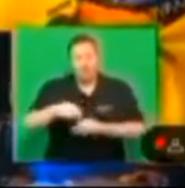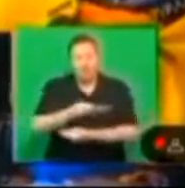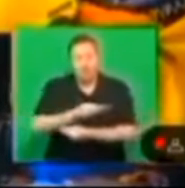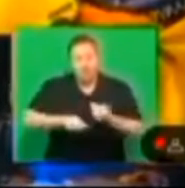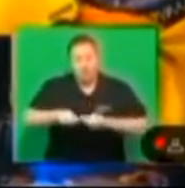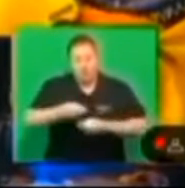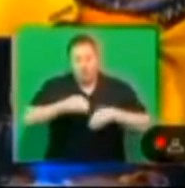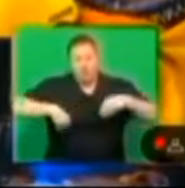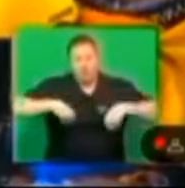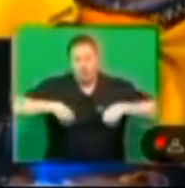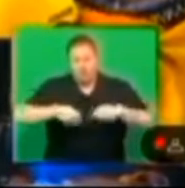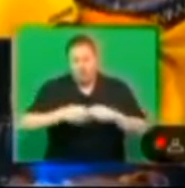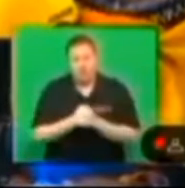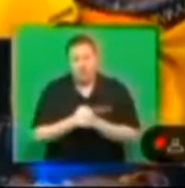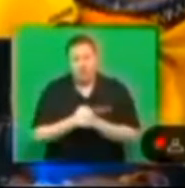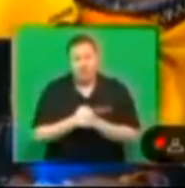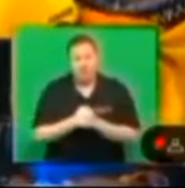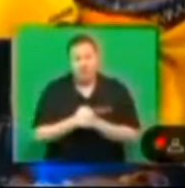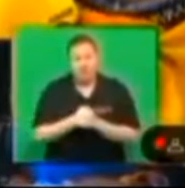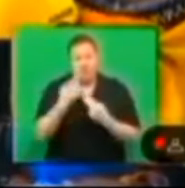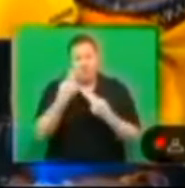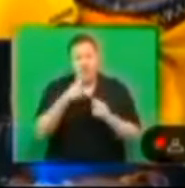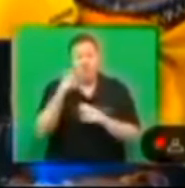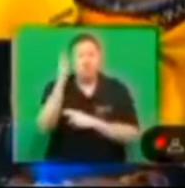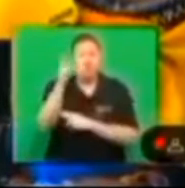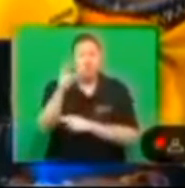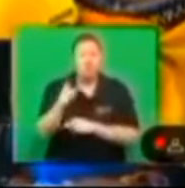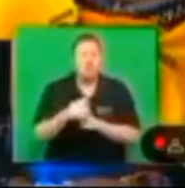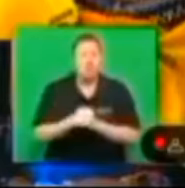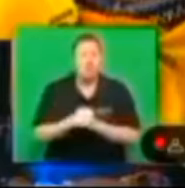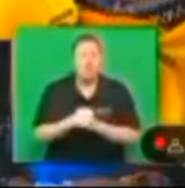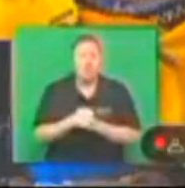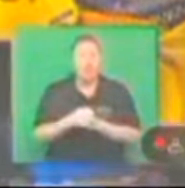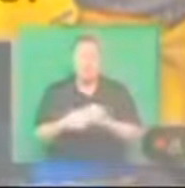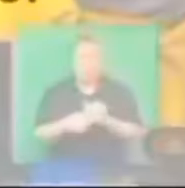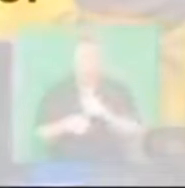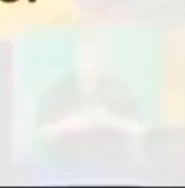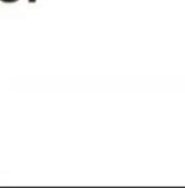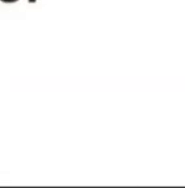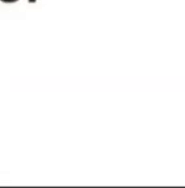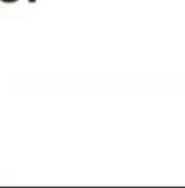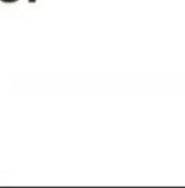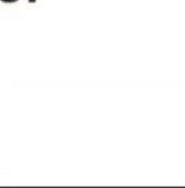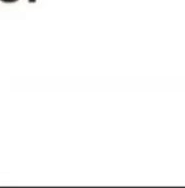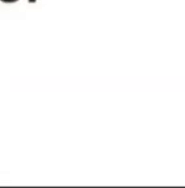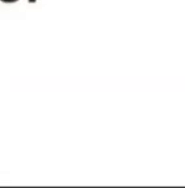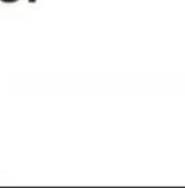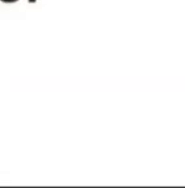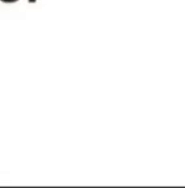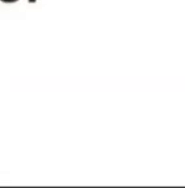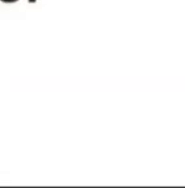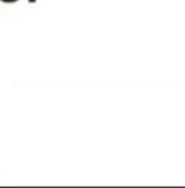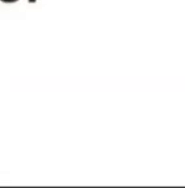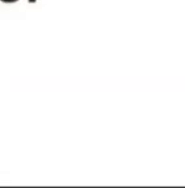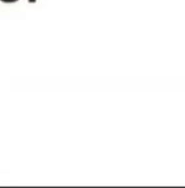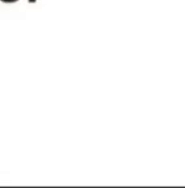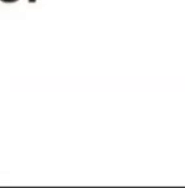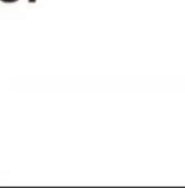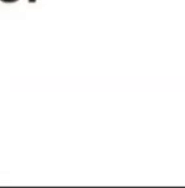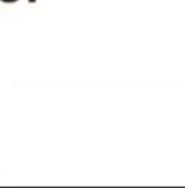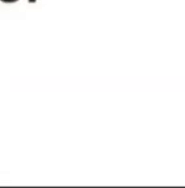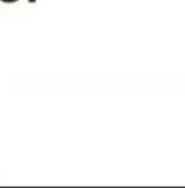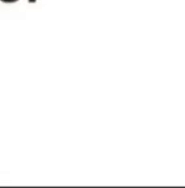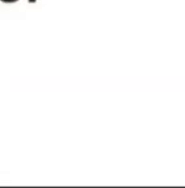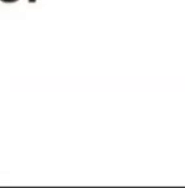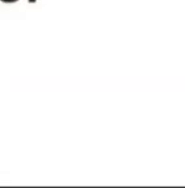Honorable Chairperson, or Speaker, the President himself said that the ANC is accused number one when